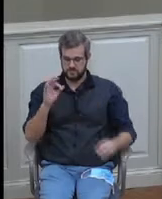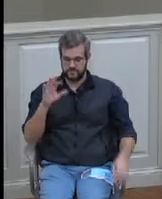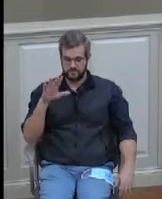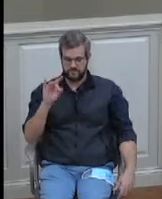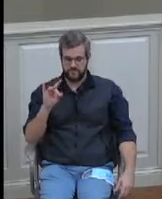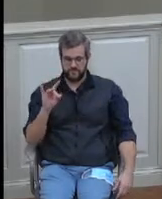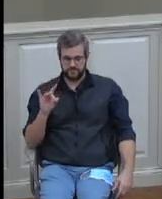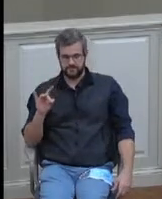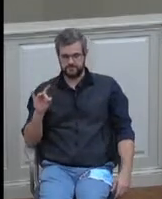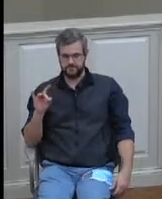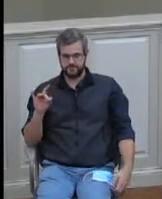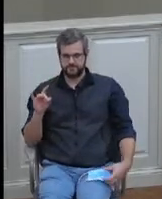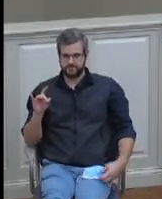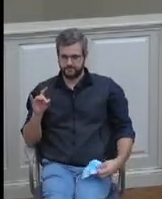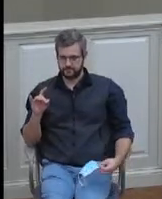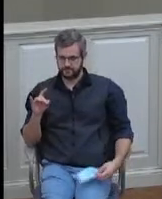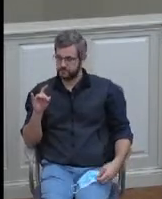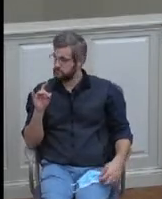1958.